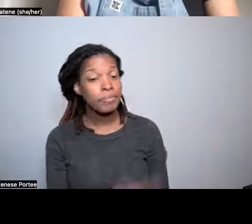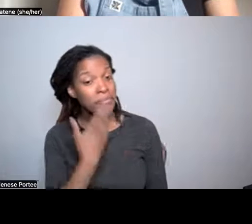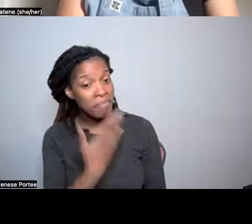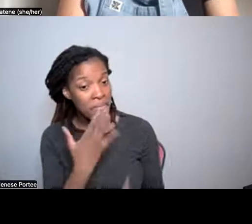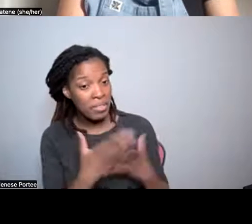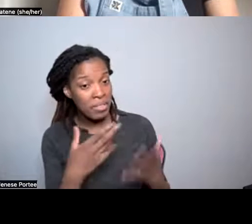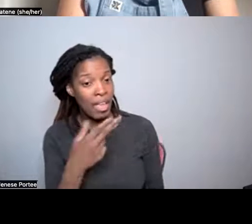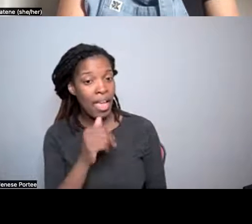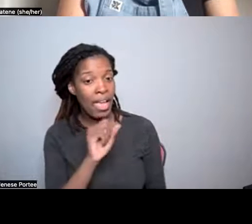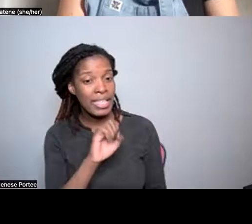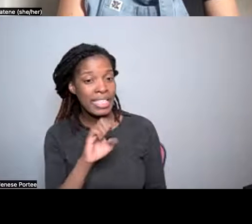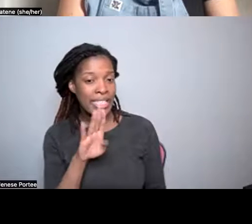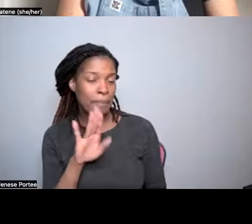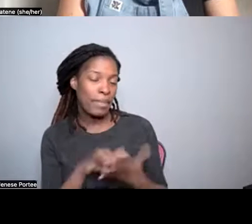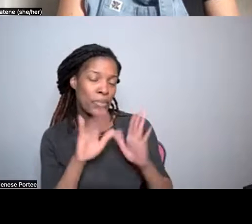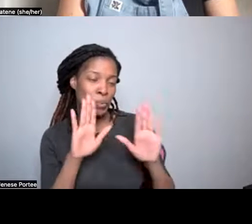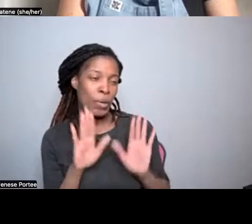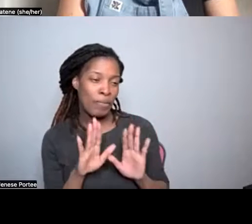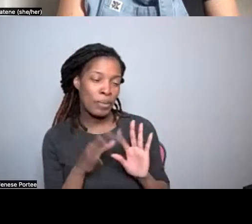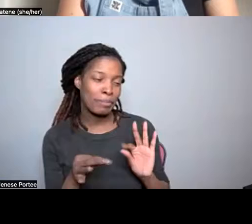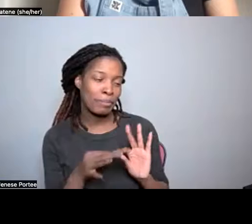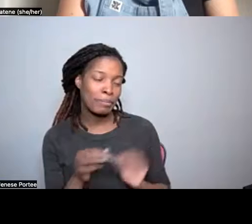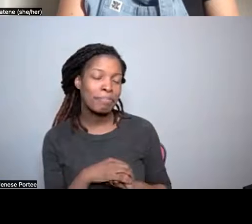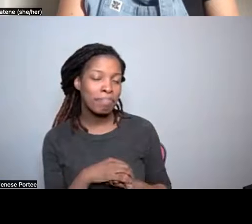Haseeb. That was wonderful.